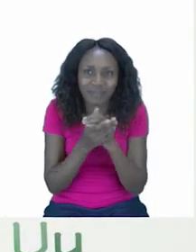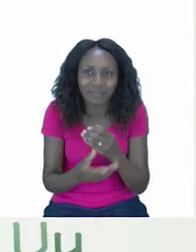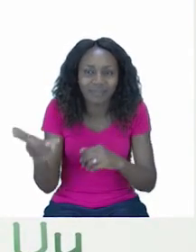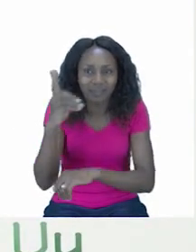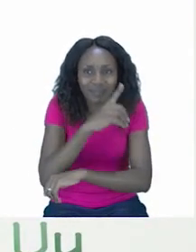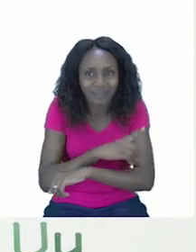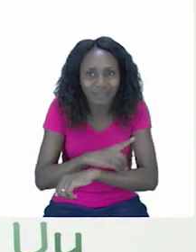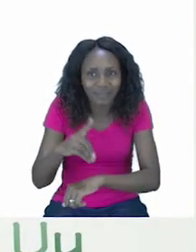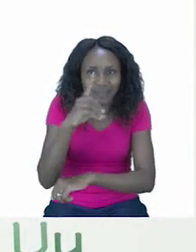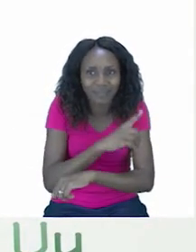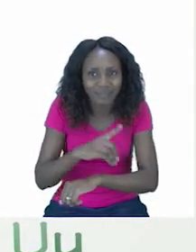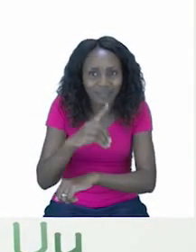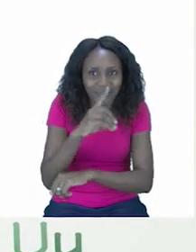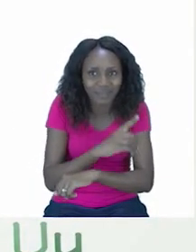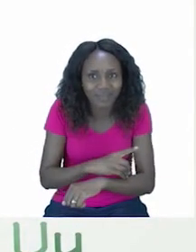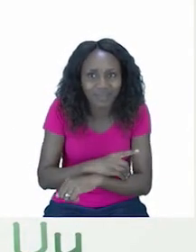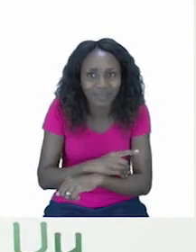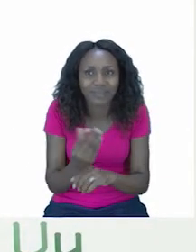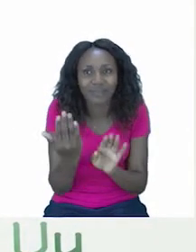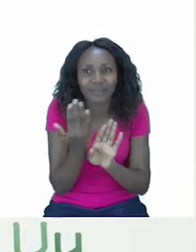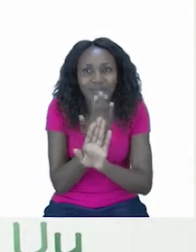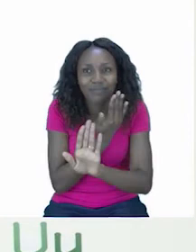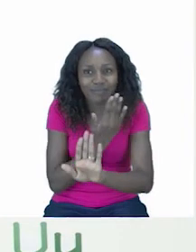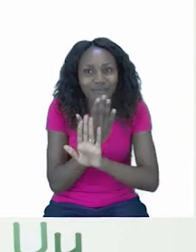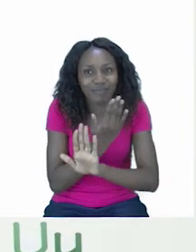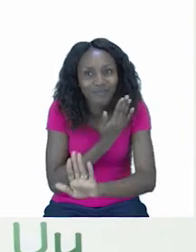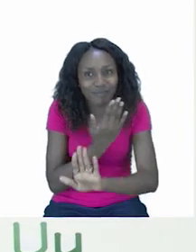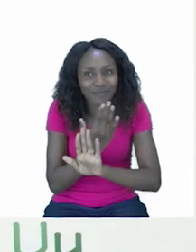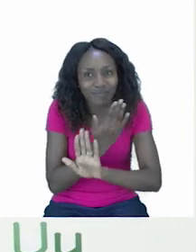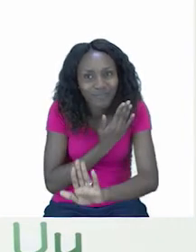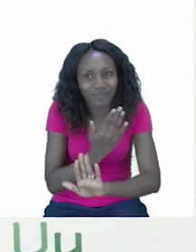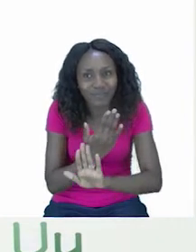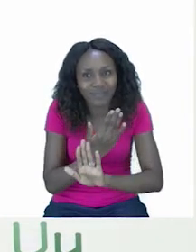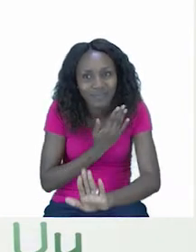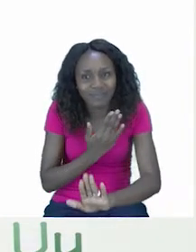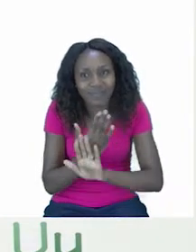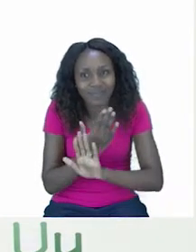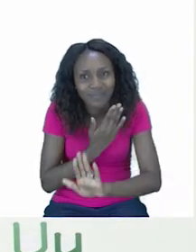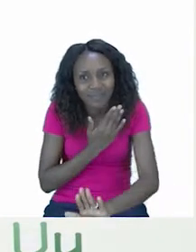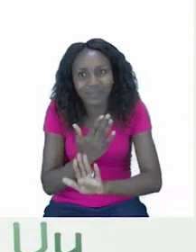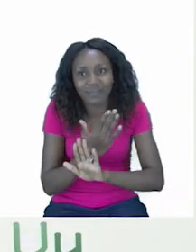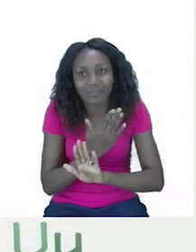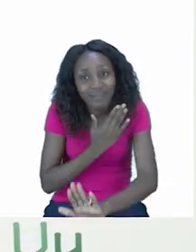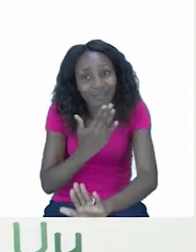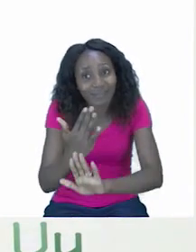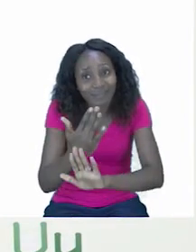Sanitize every day so the germs can stay